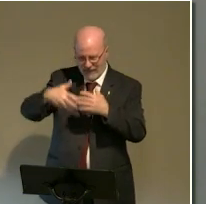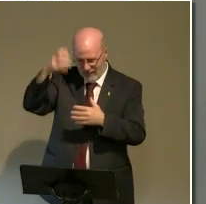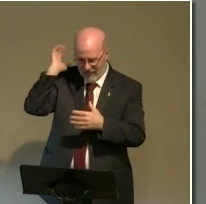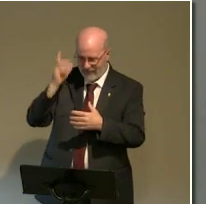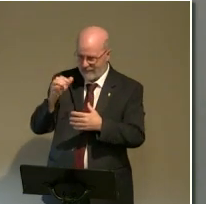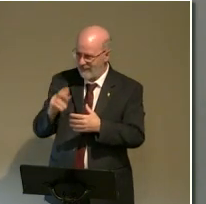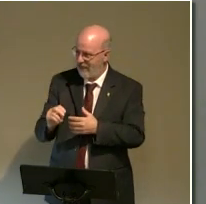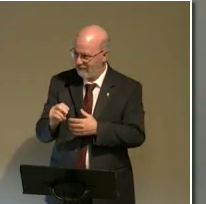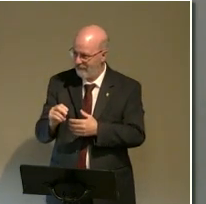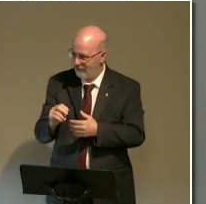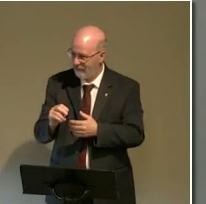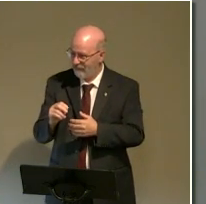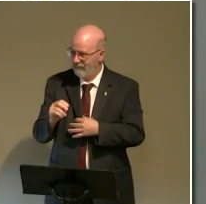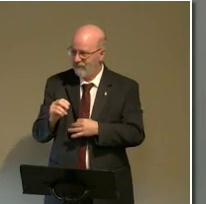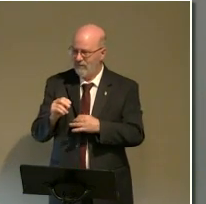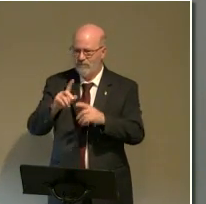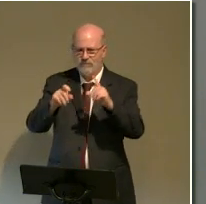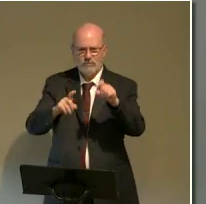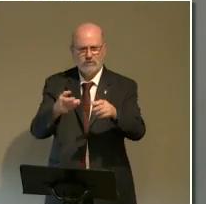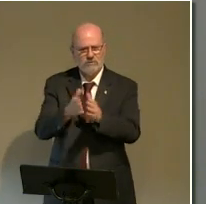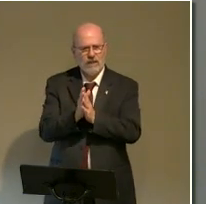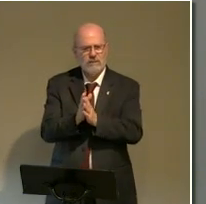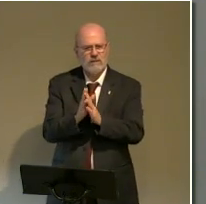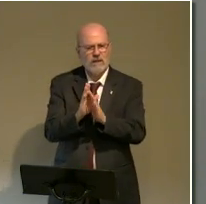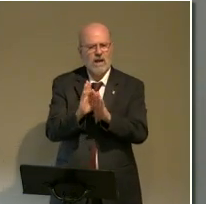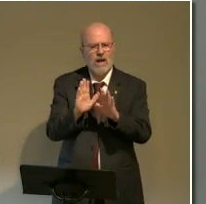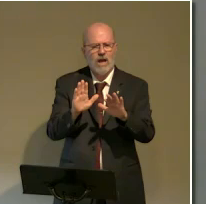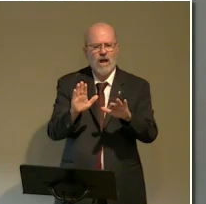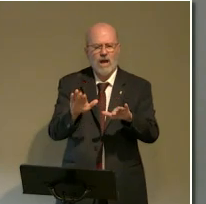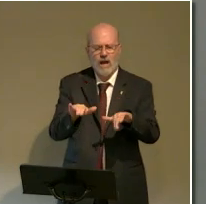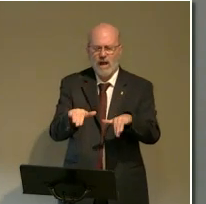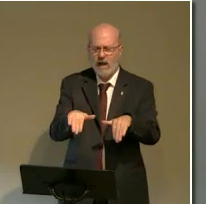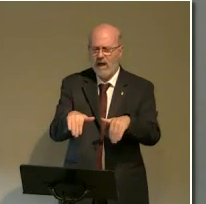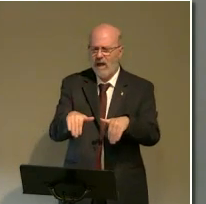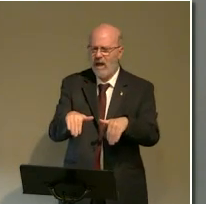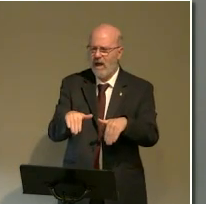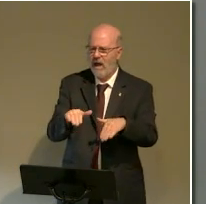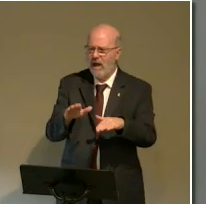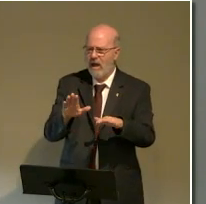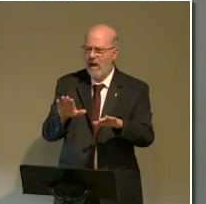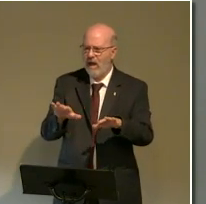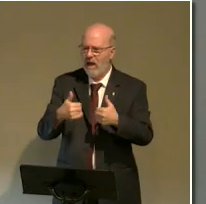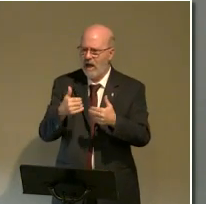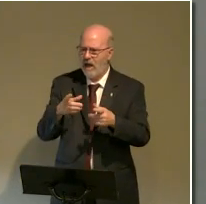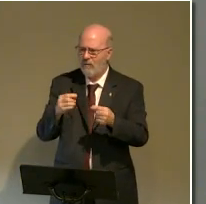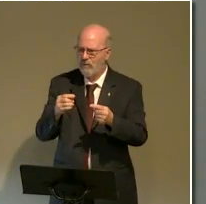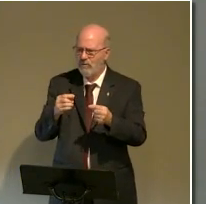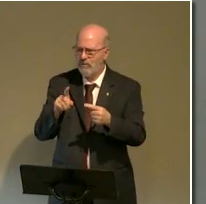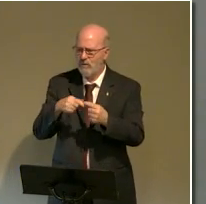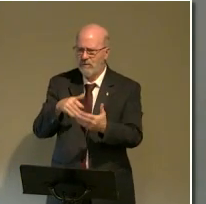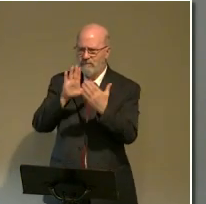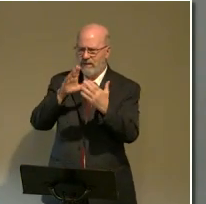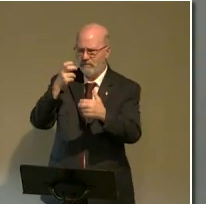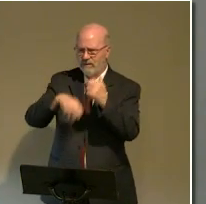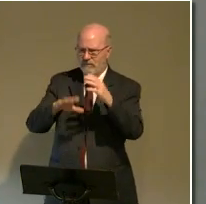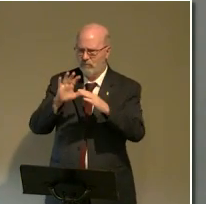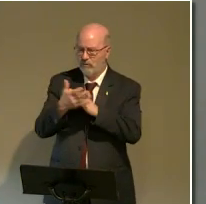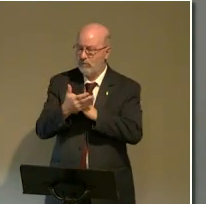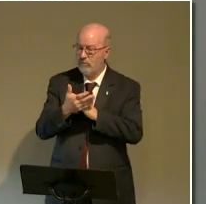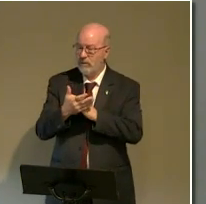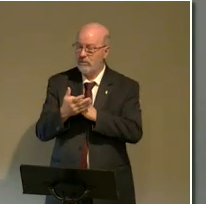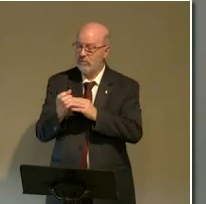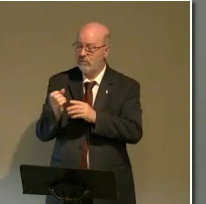den. So some questions we can ask. How well do we do when faced with difficult situations?